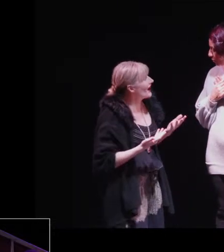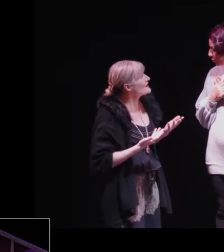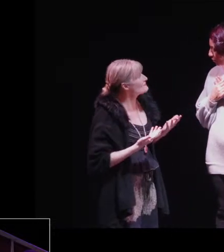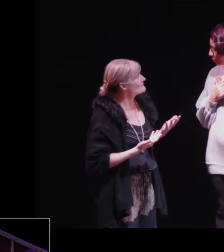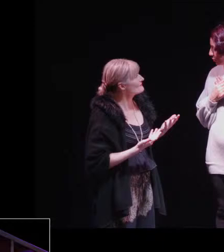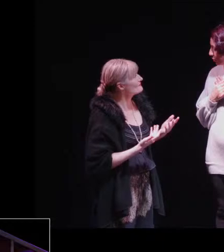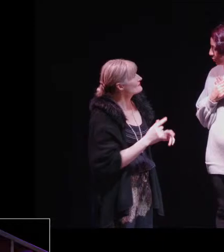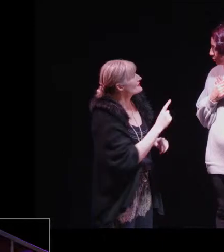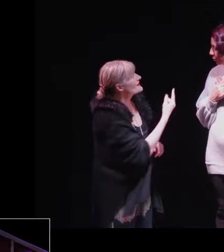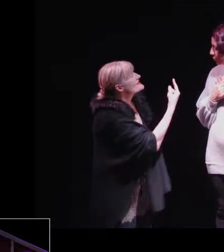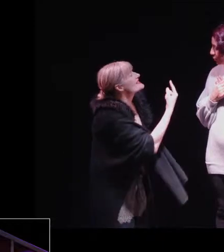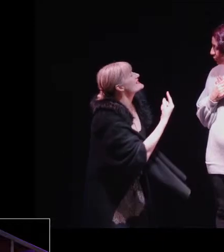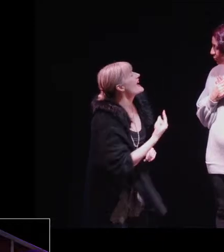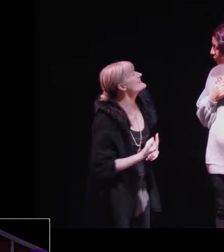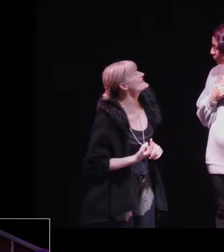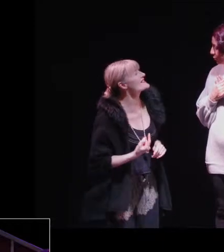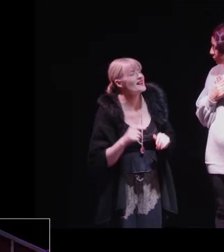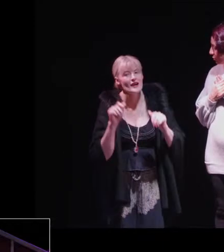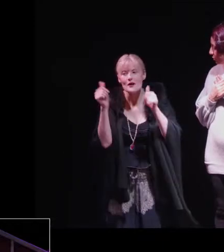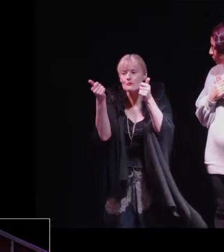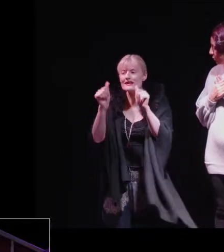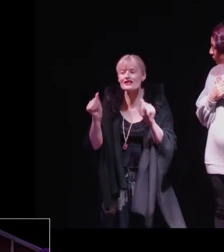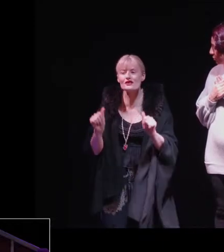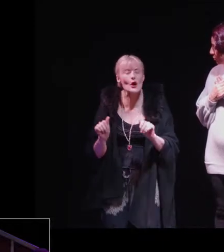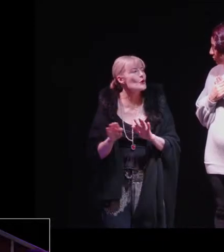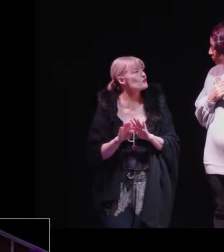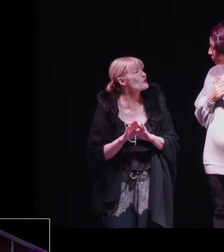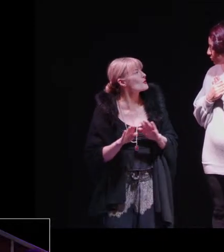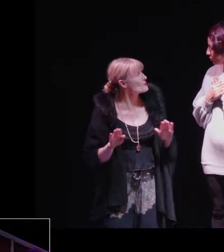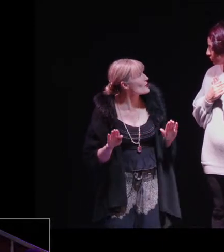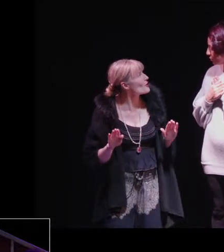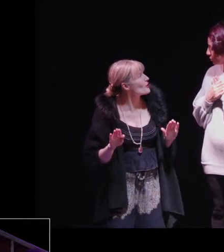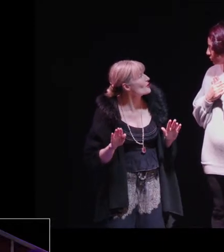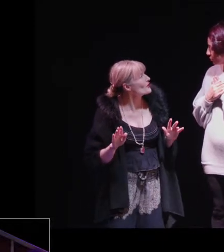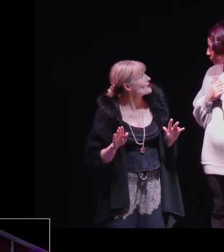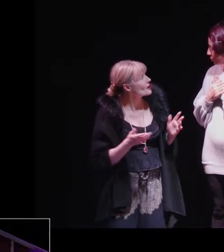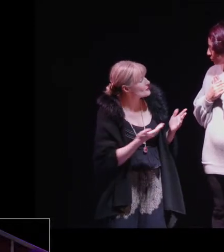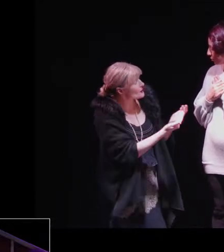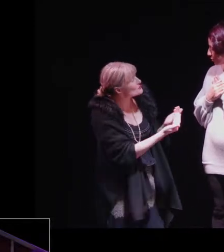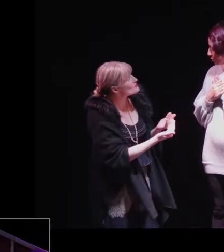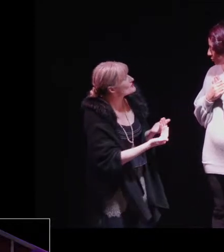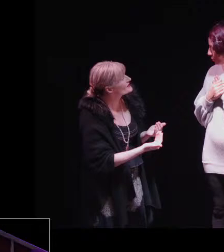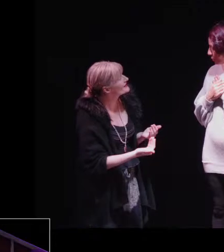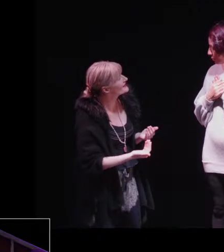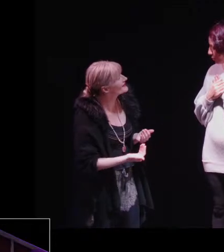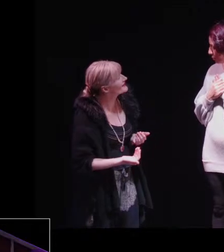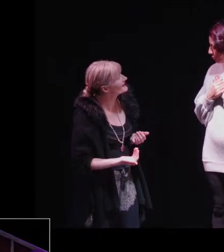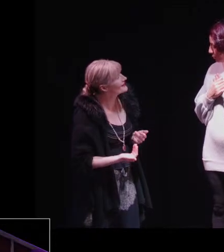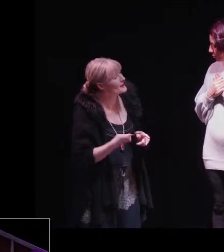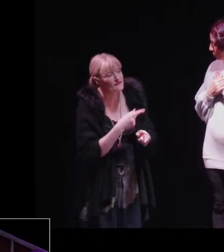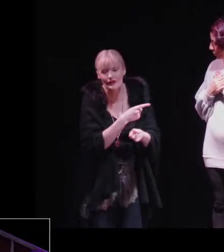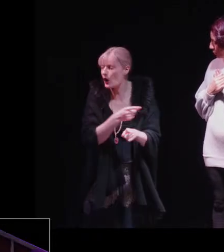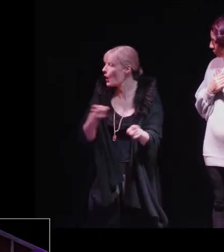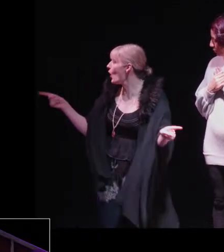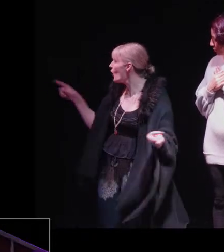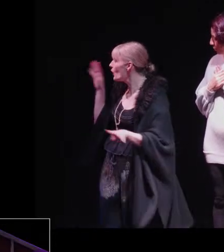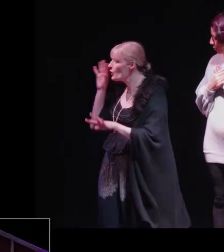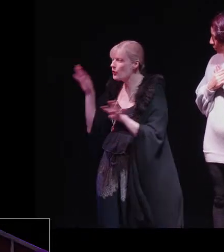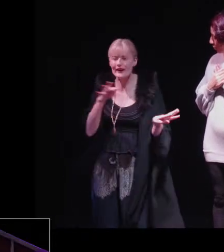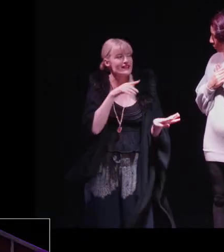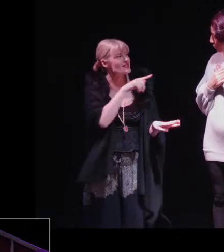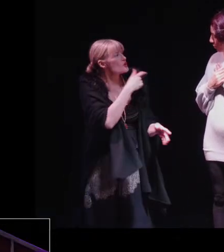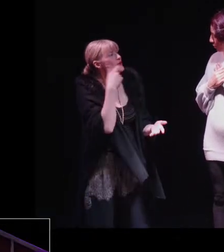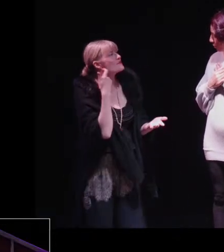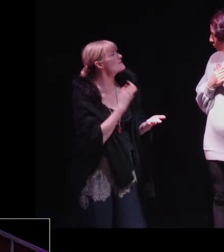It's time. Descend. Be stone no more. Approach. Fill all